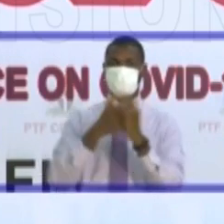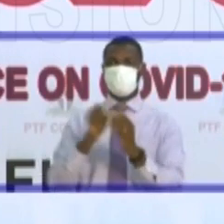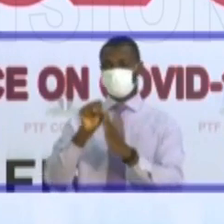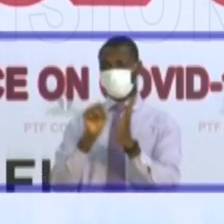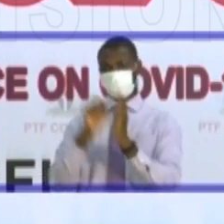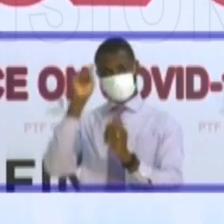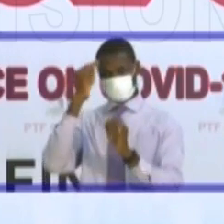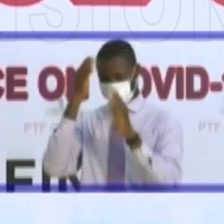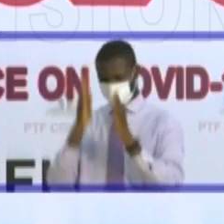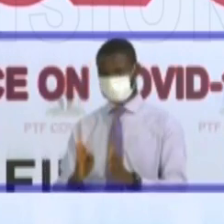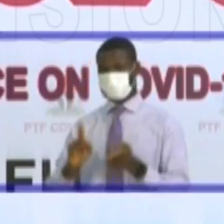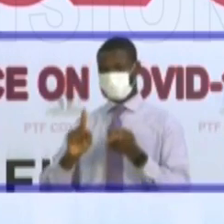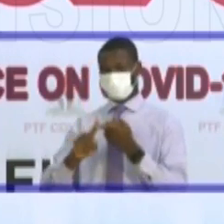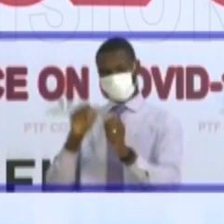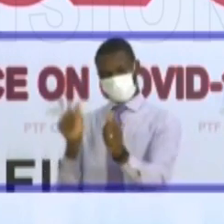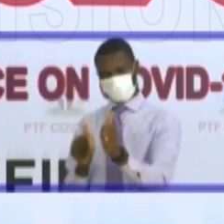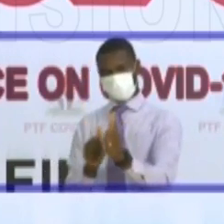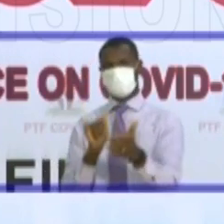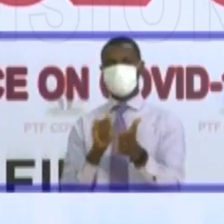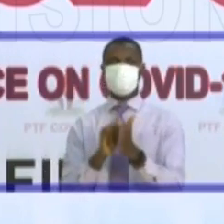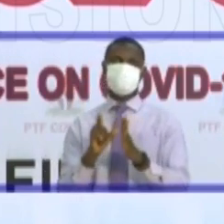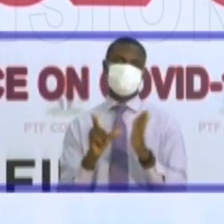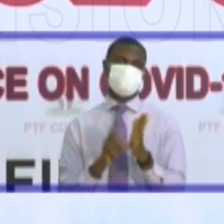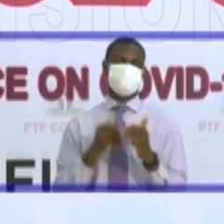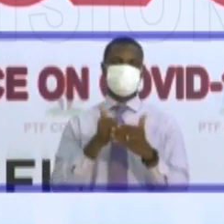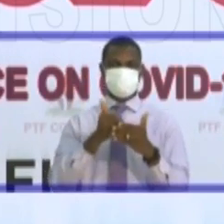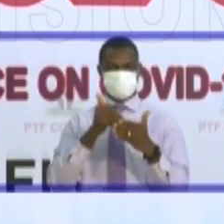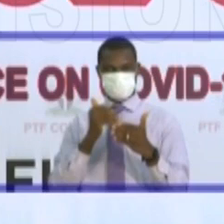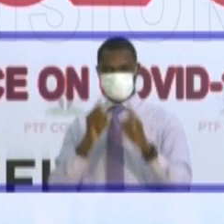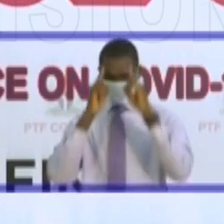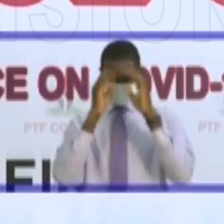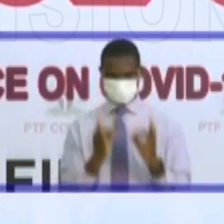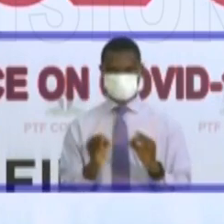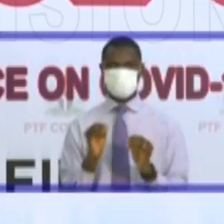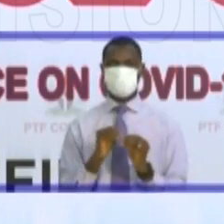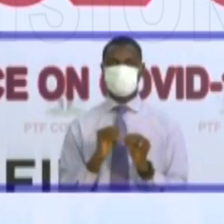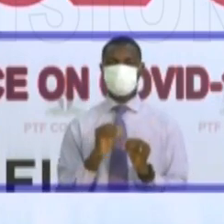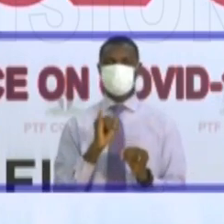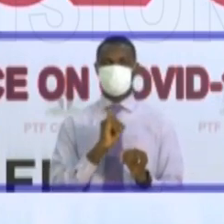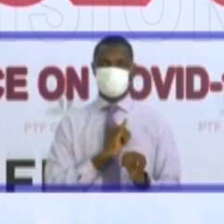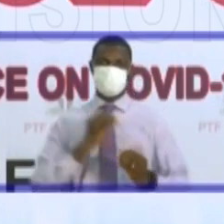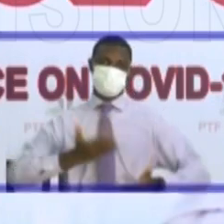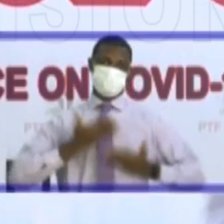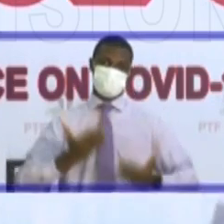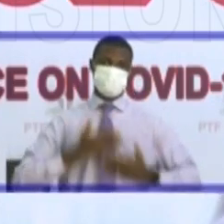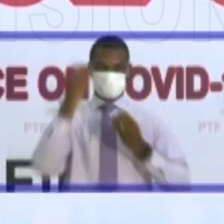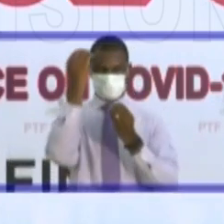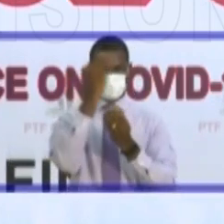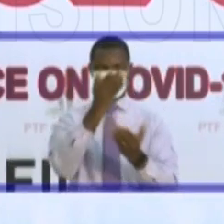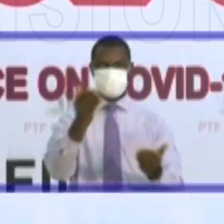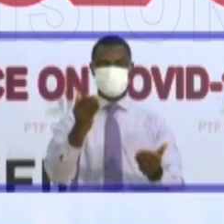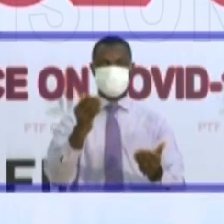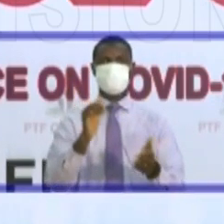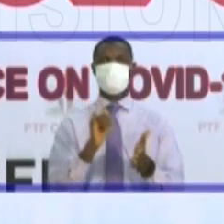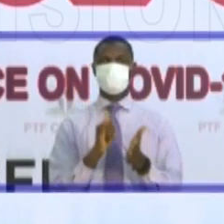consider these directives before taking further decisions. I am pleased to inform you